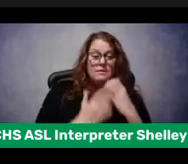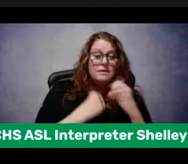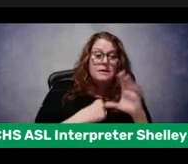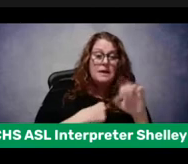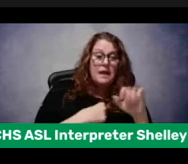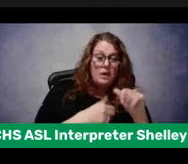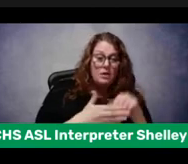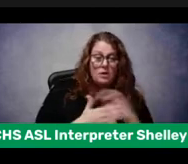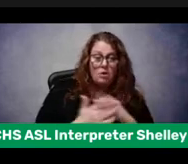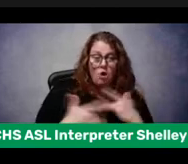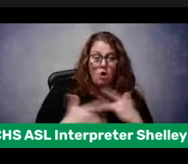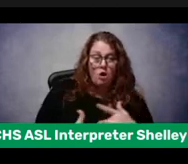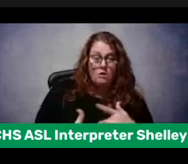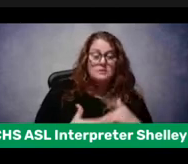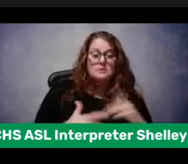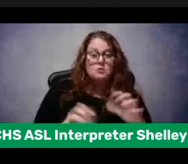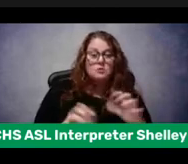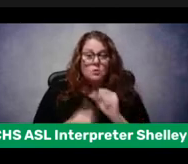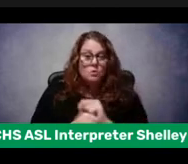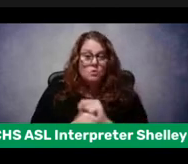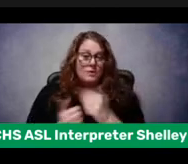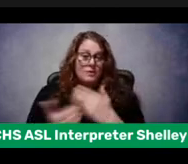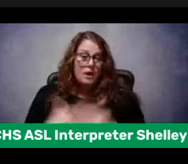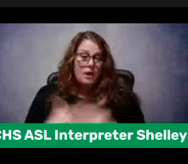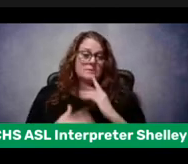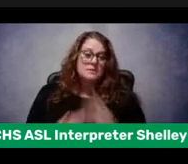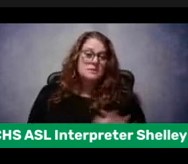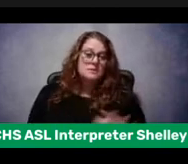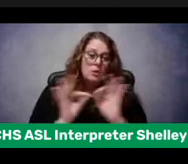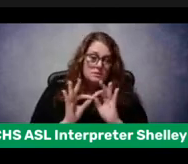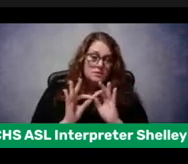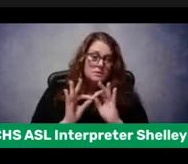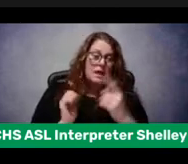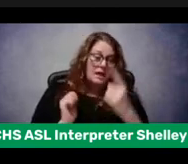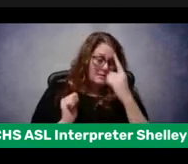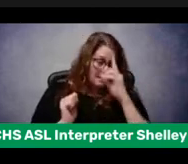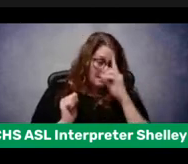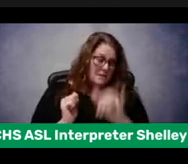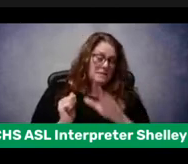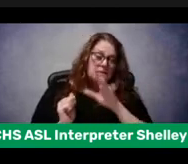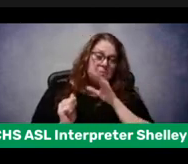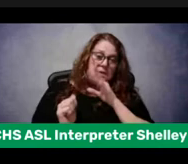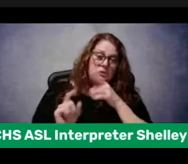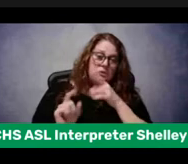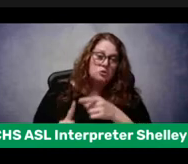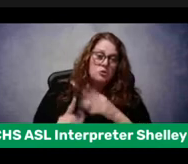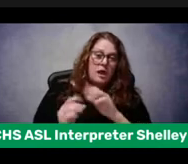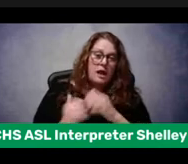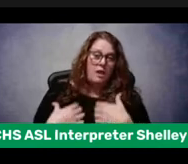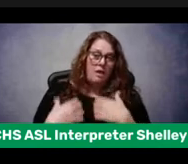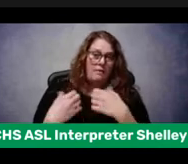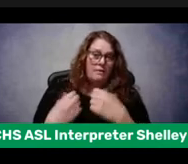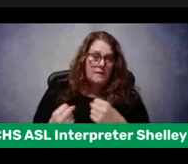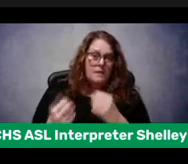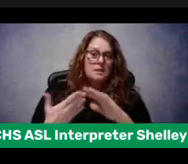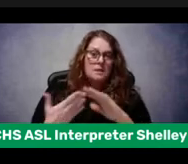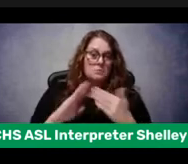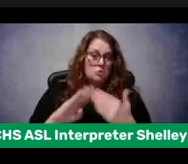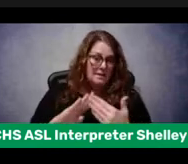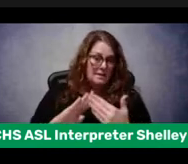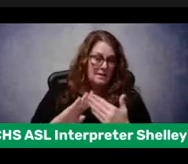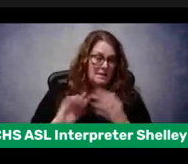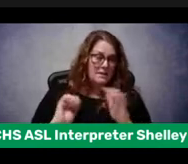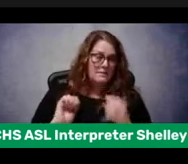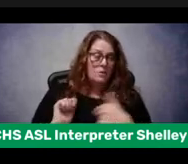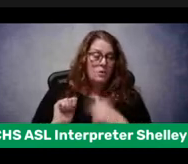doing the labor with our hands, is really important. But I think it speaks to how healthy the community that we